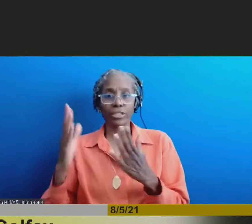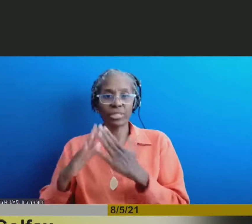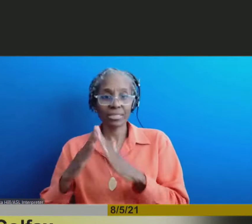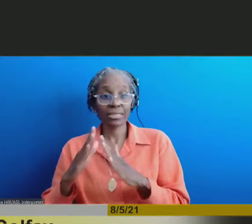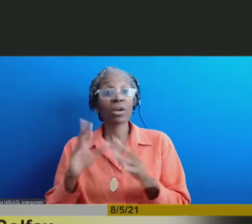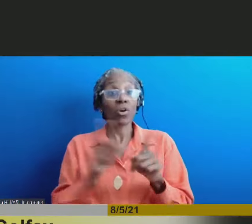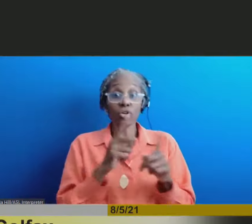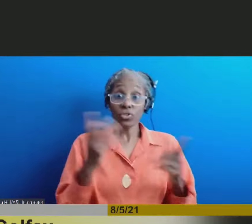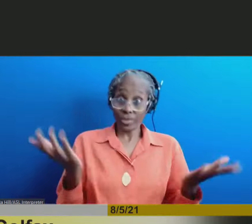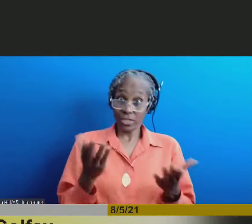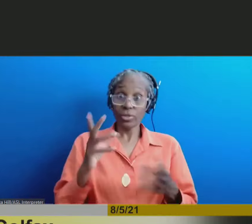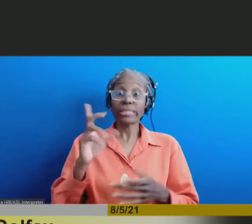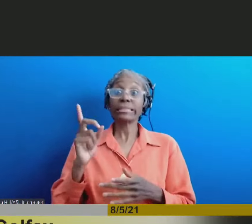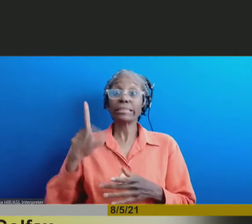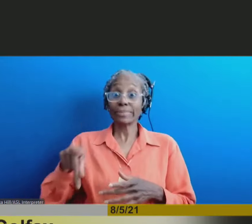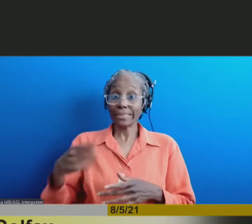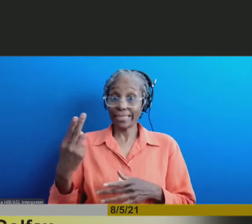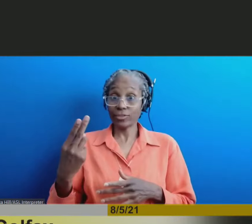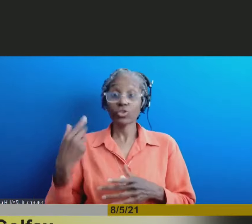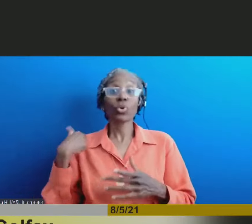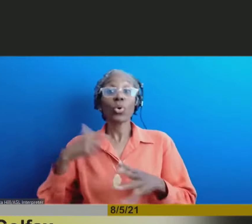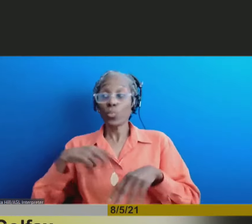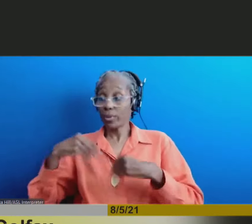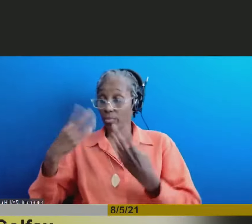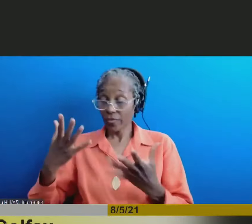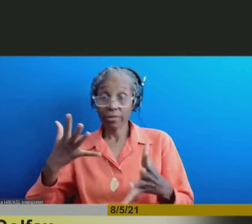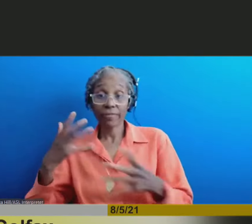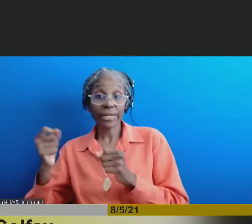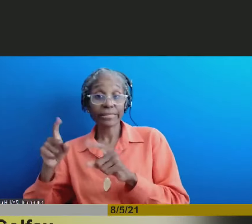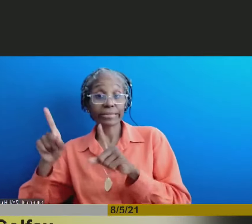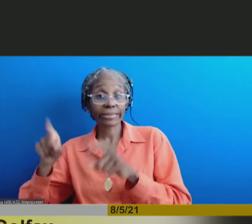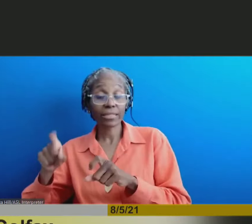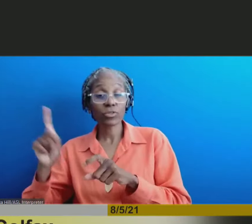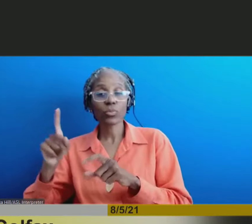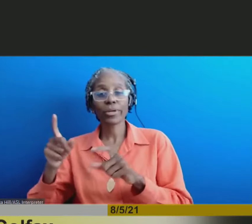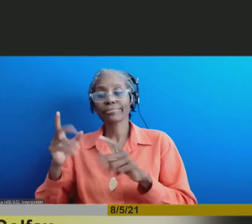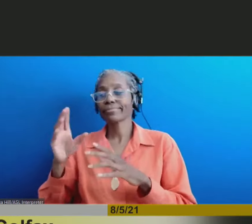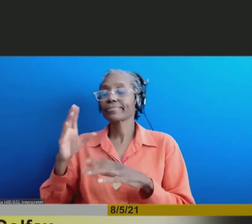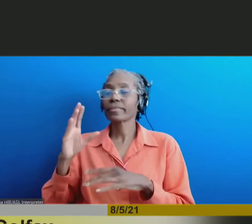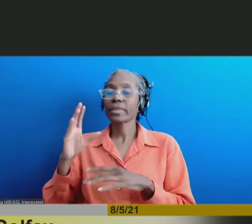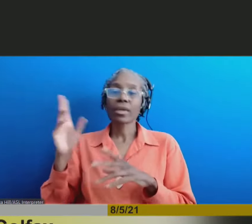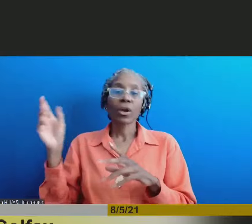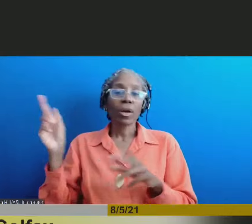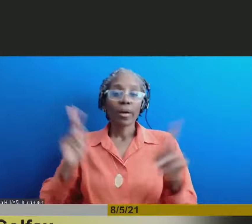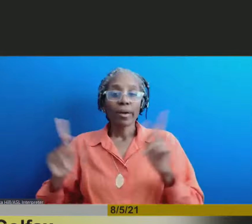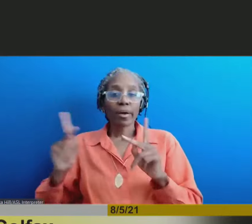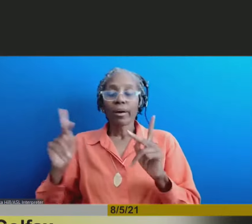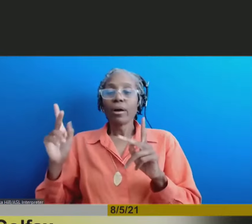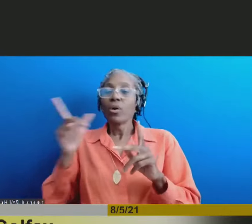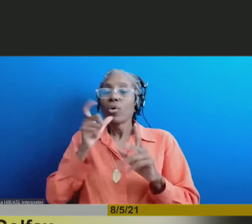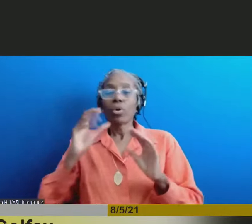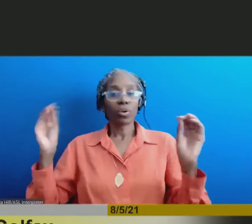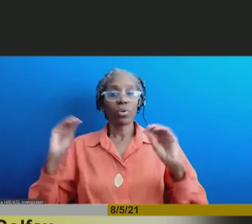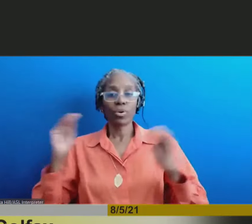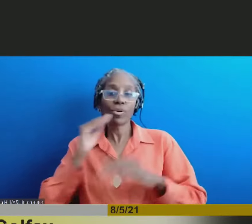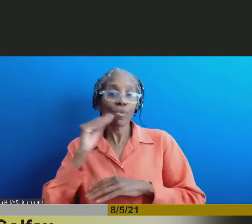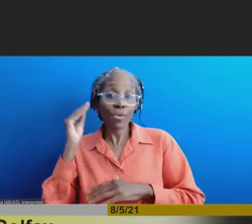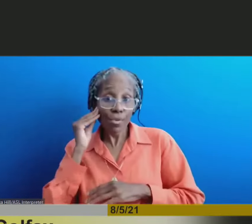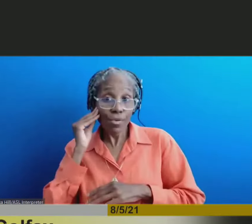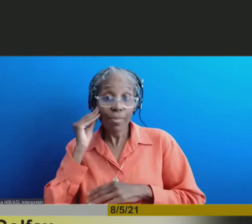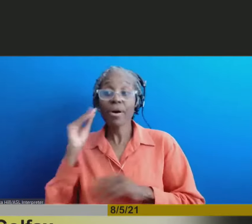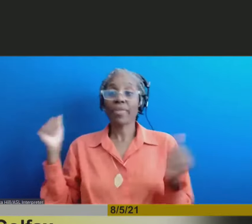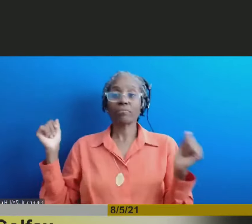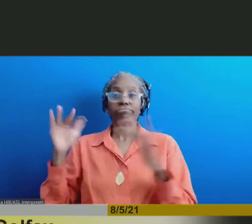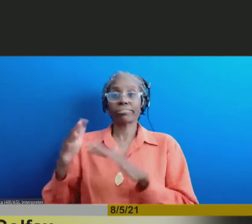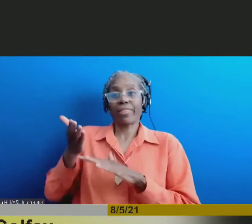DPH. So for instance, we're offering a rapid test at our shelters right now and at certain testing